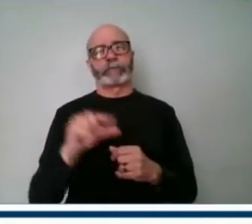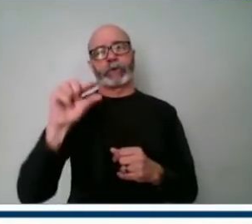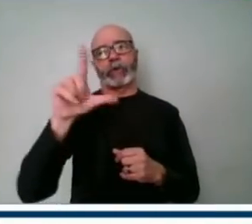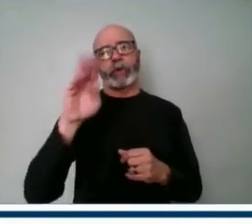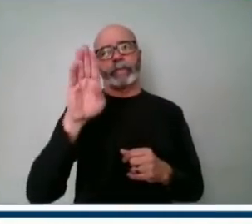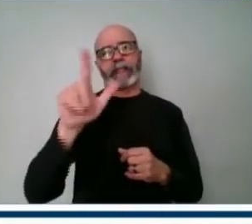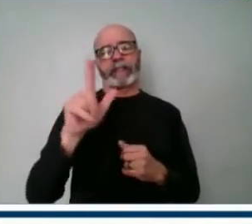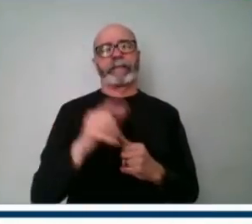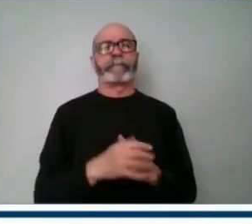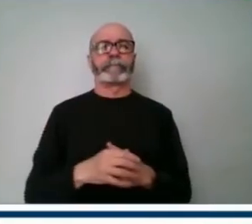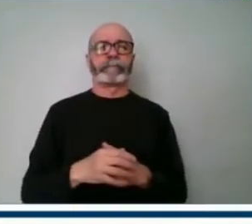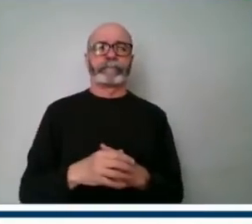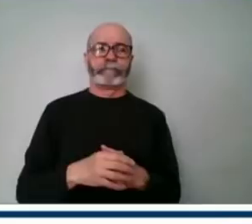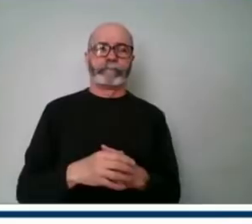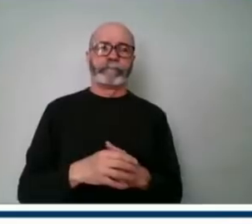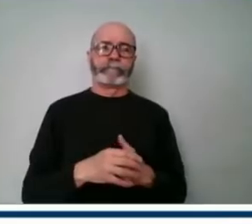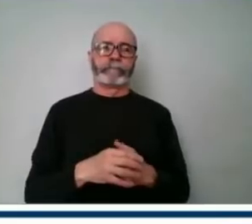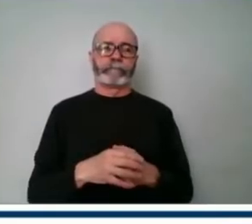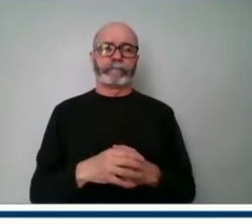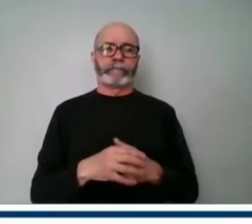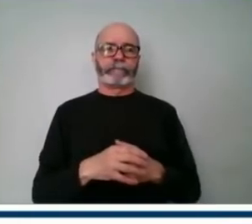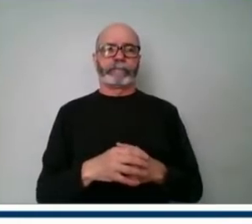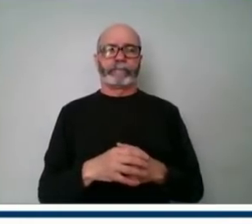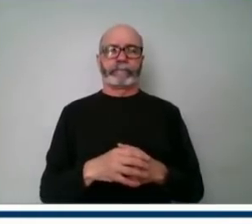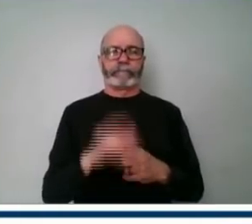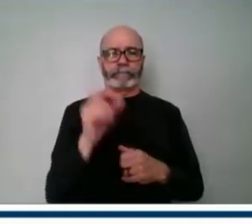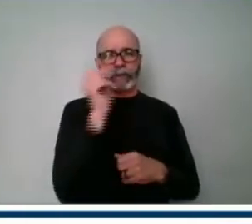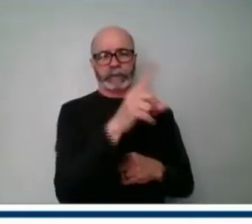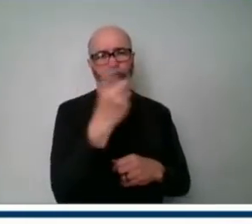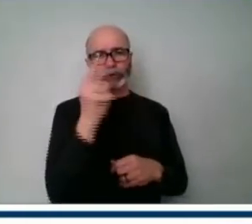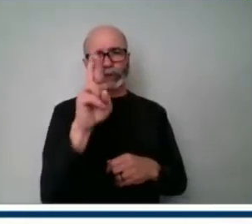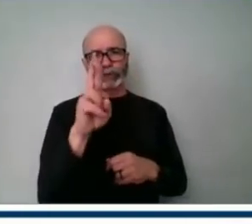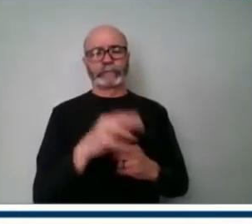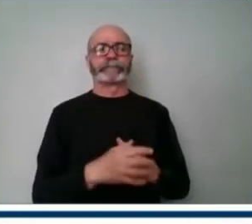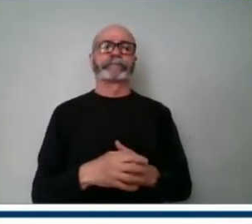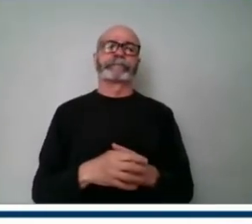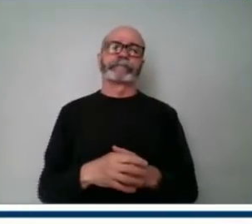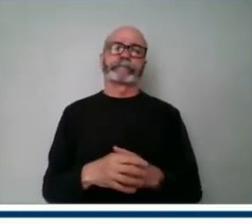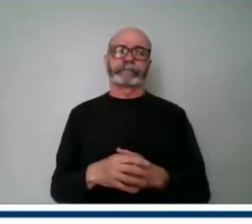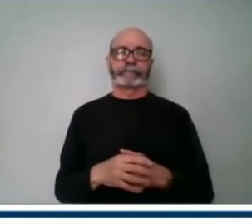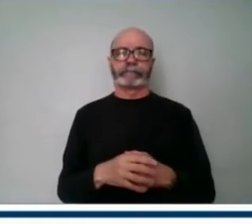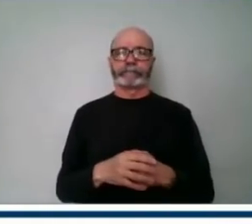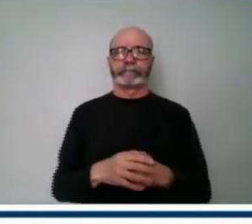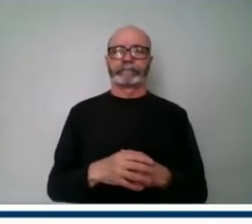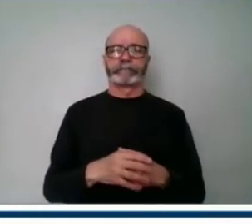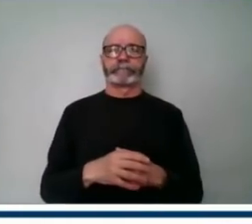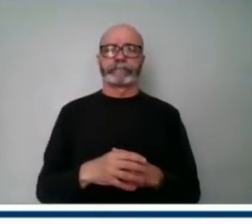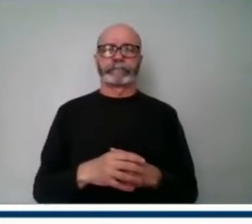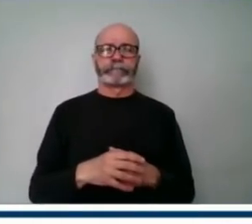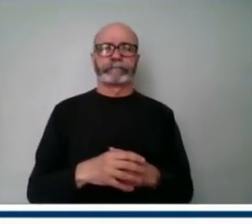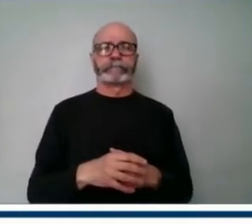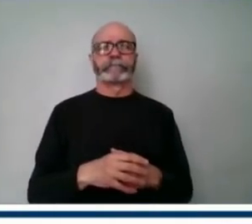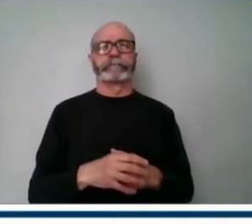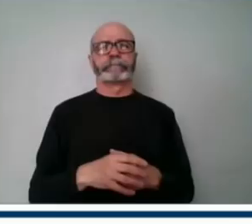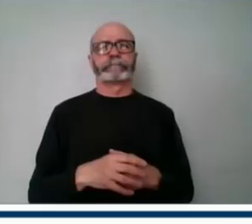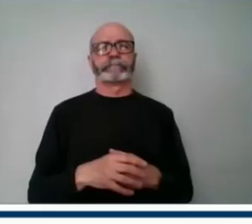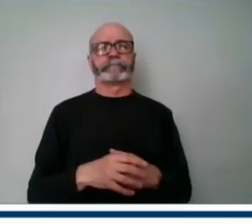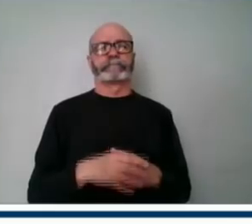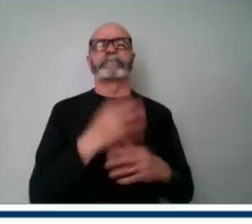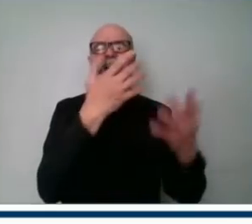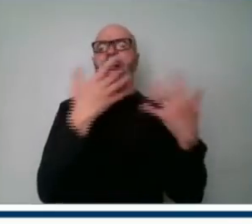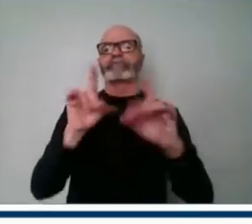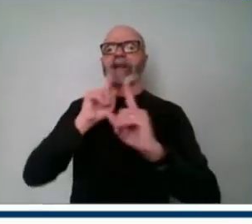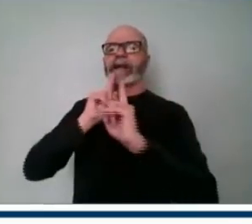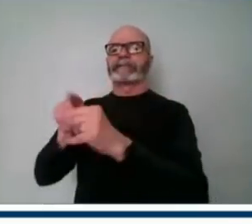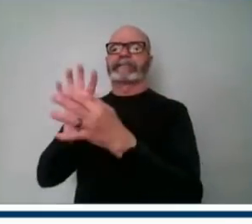Thank you. This question is for Dr. Strang. I understand that you've already answered a number of questions just in regards to